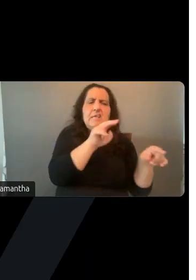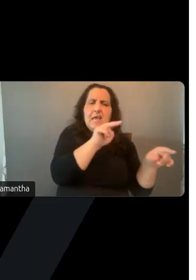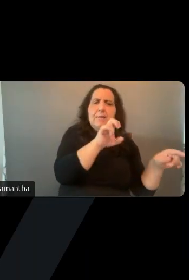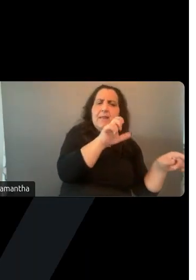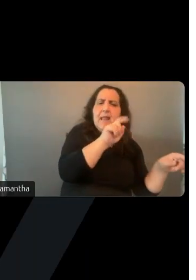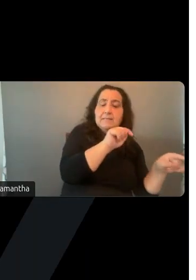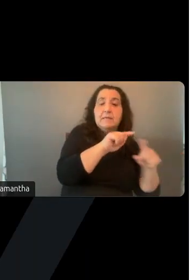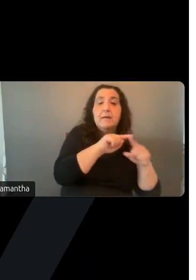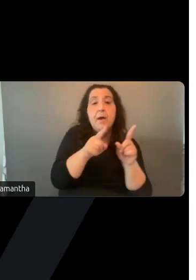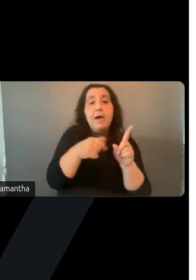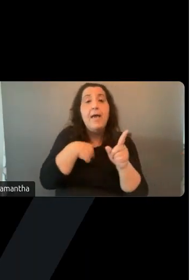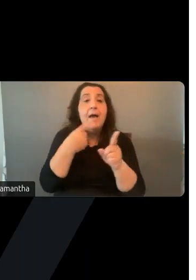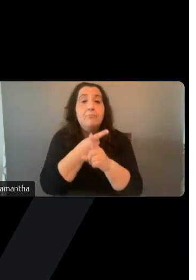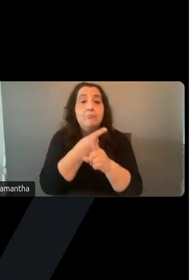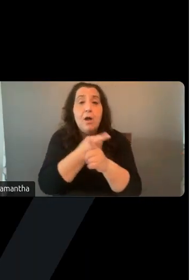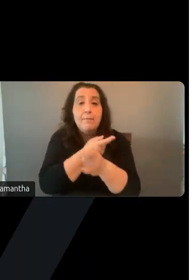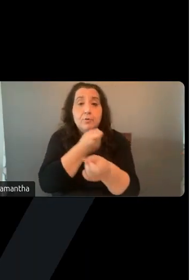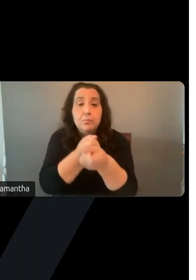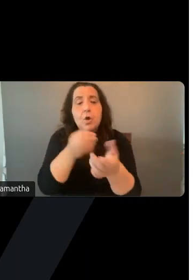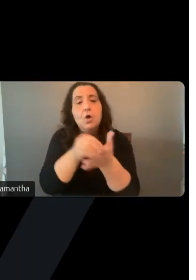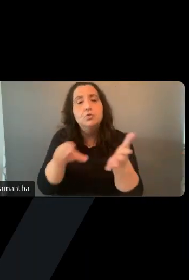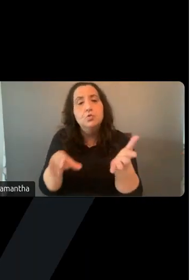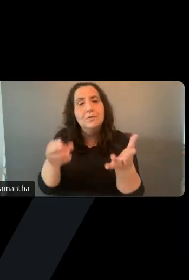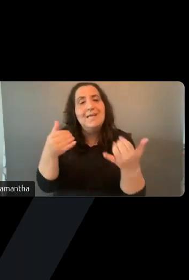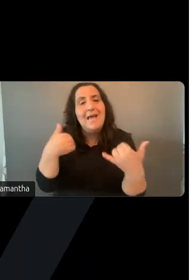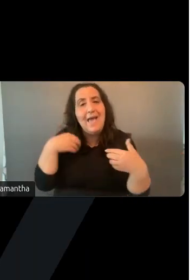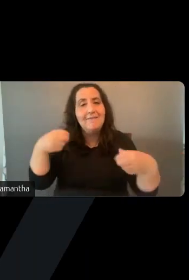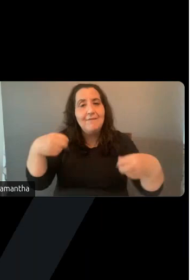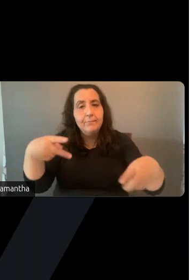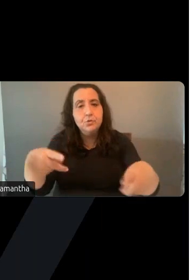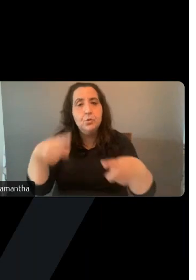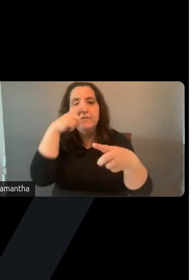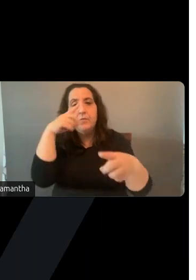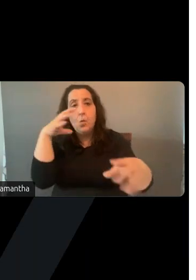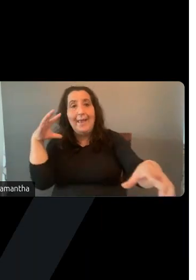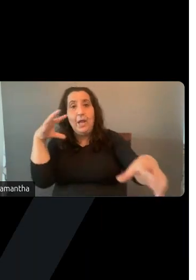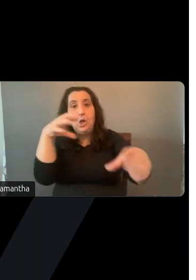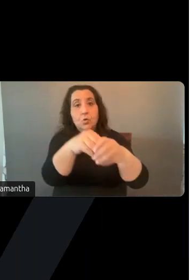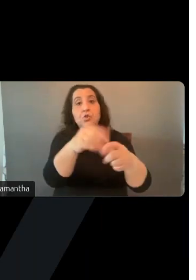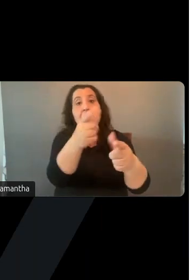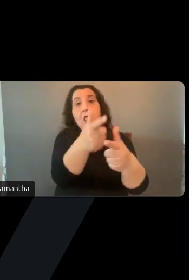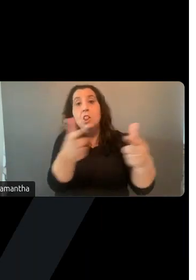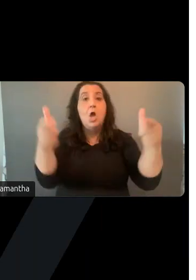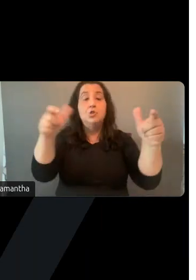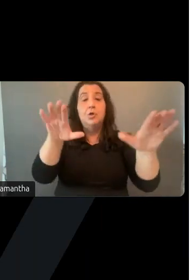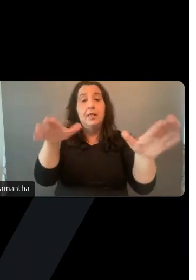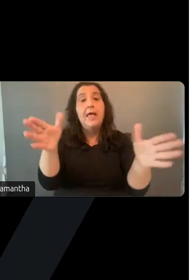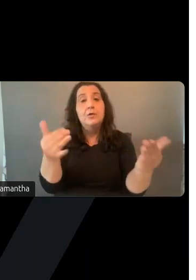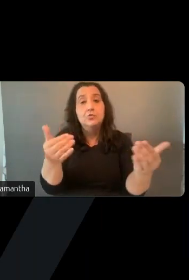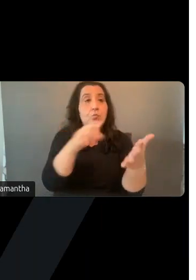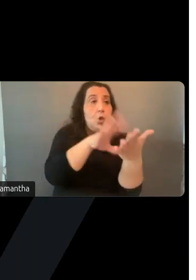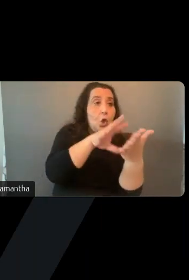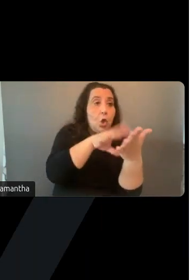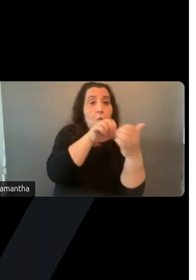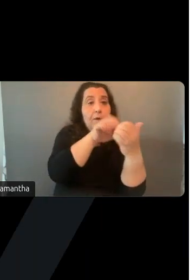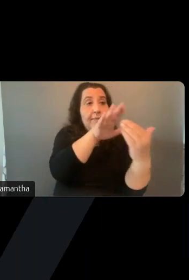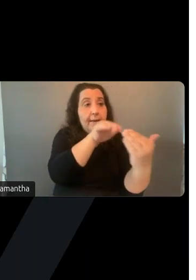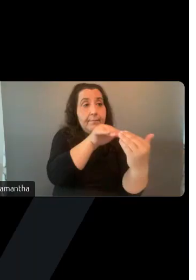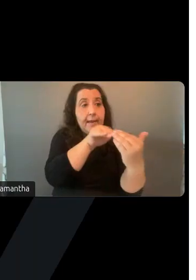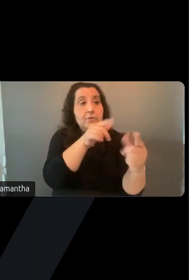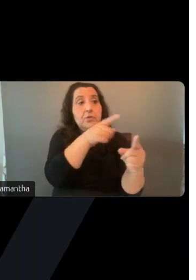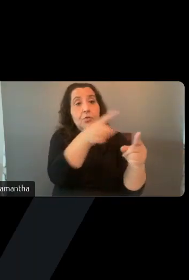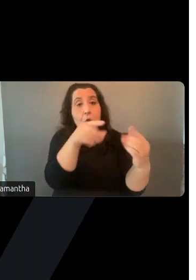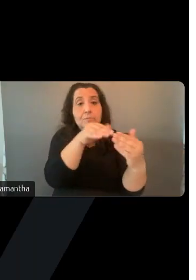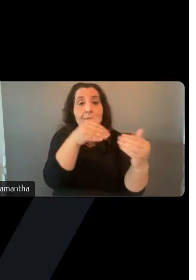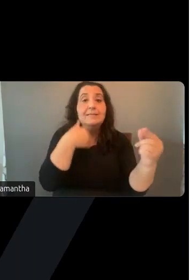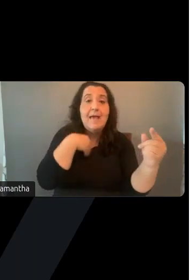with the proper support, students have the opportunities for inclusion in larger classroom learning settings with their peers with and without IEPs.